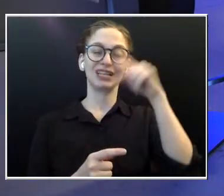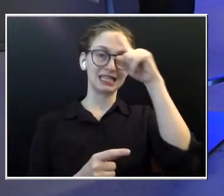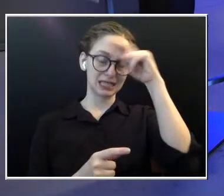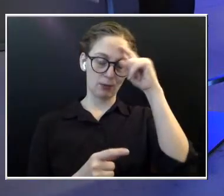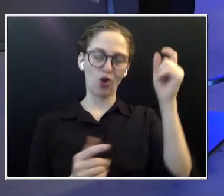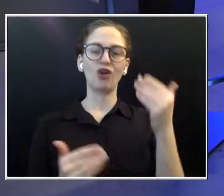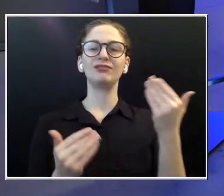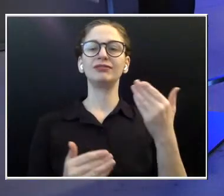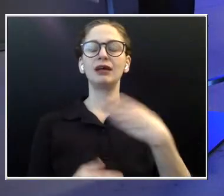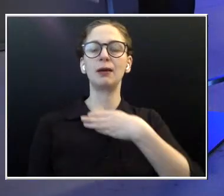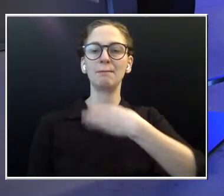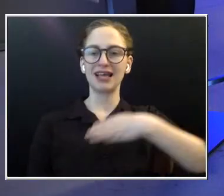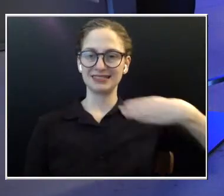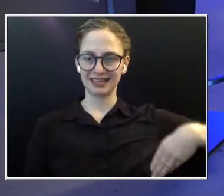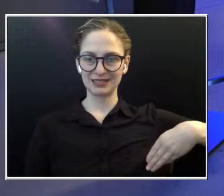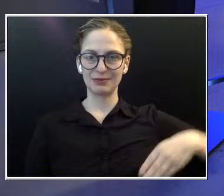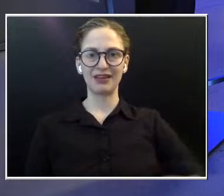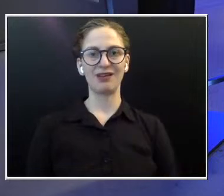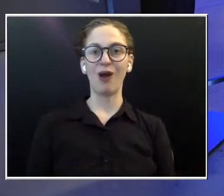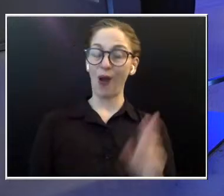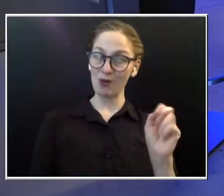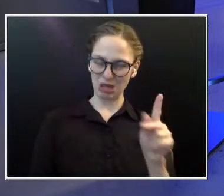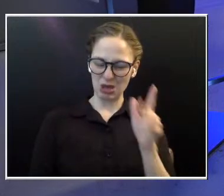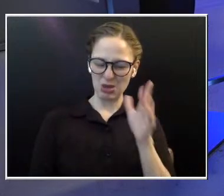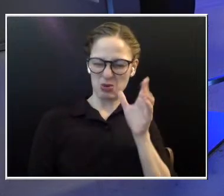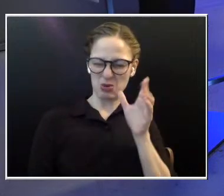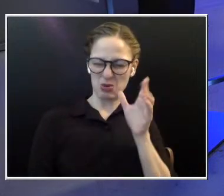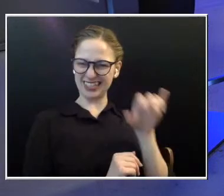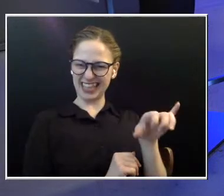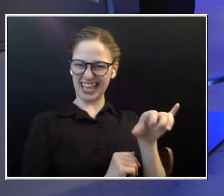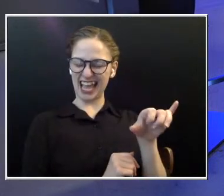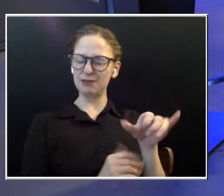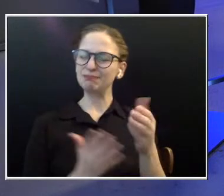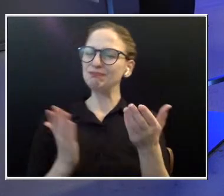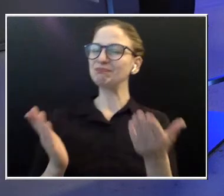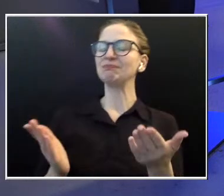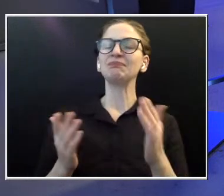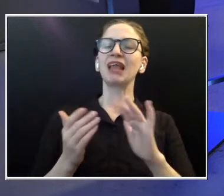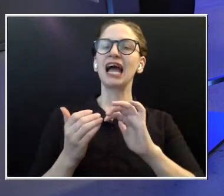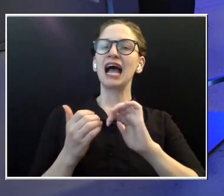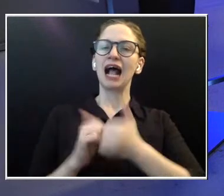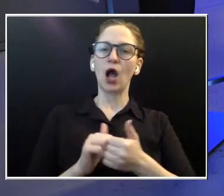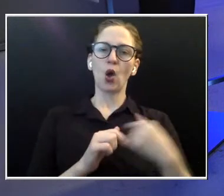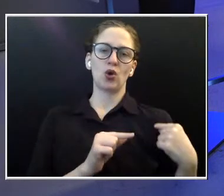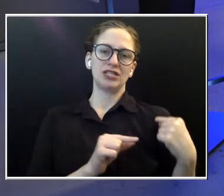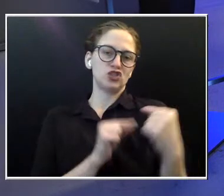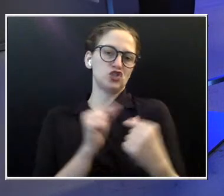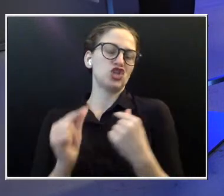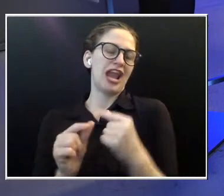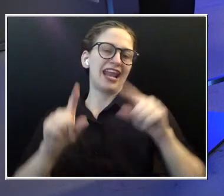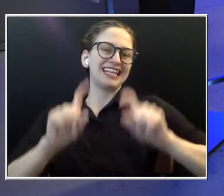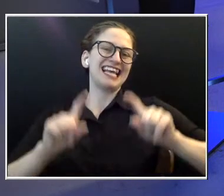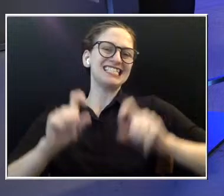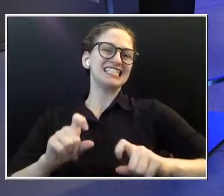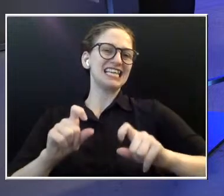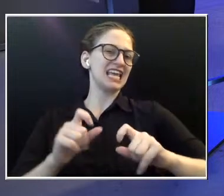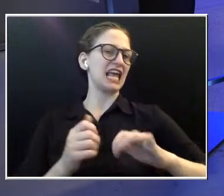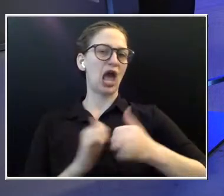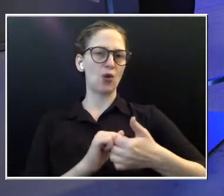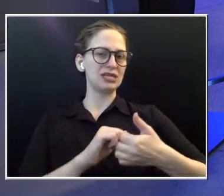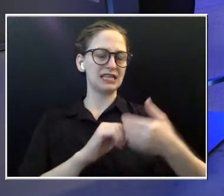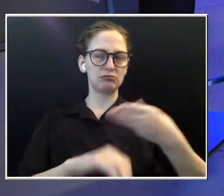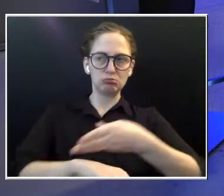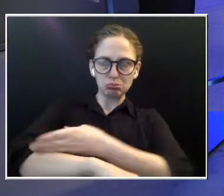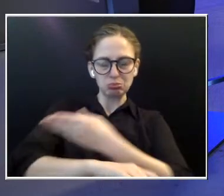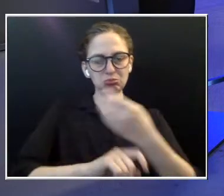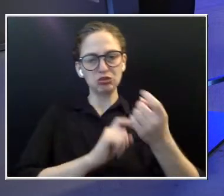want to talk to Dr. Nye for a moment and say, talk to us a little bit about how genetic testing has evolved and what is this BRCA, whatever gene,